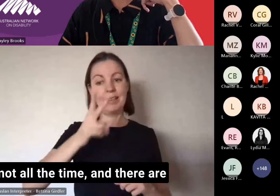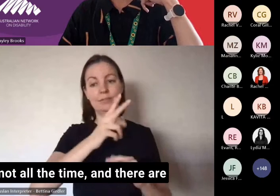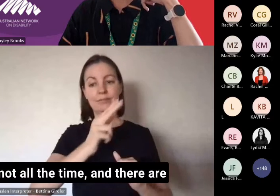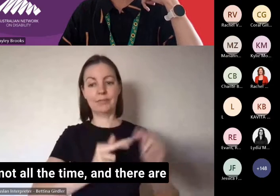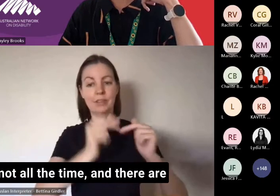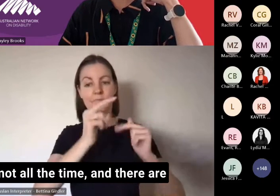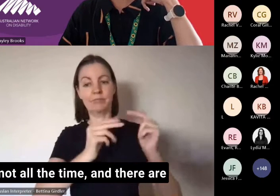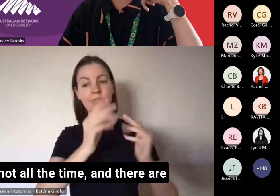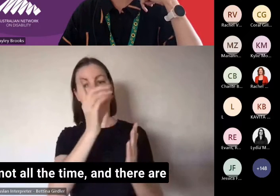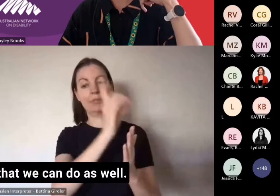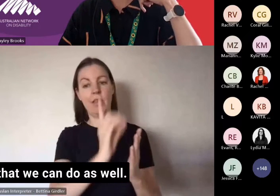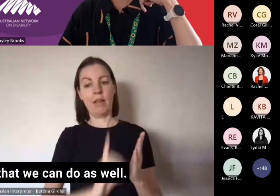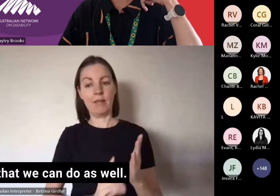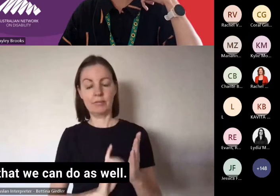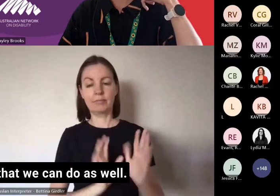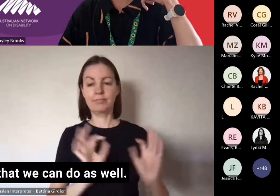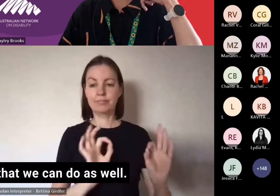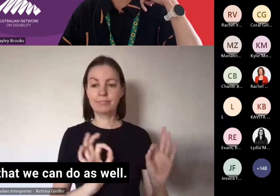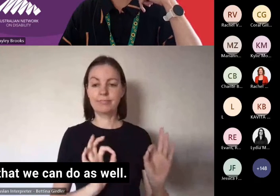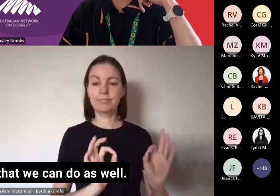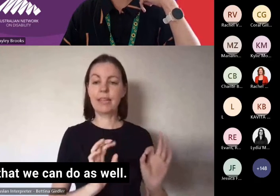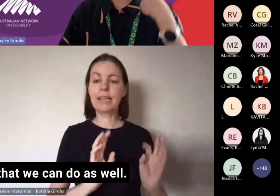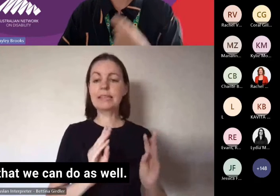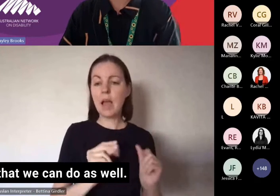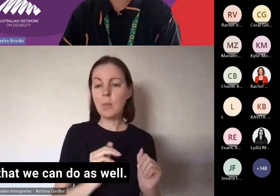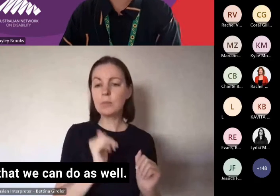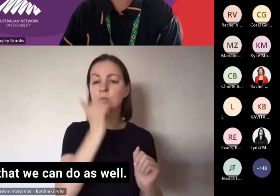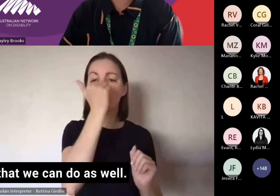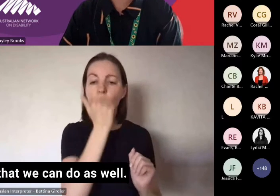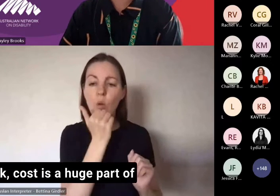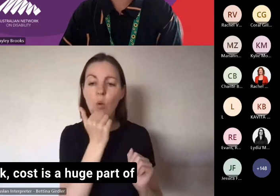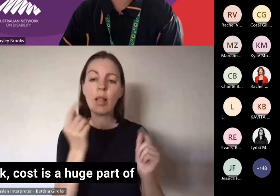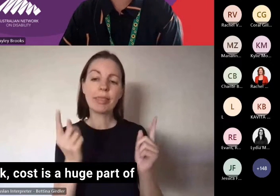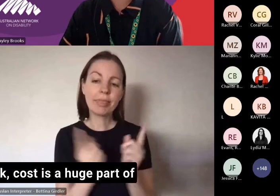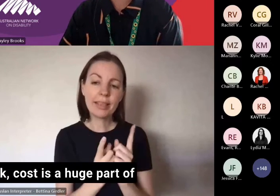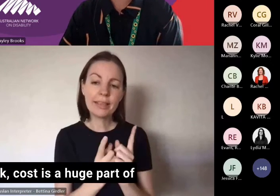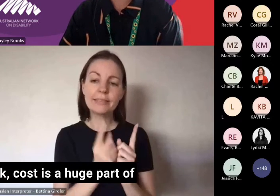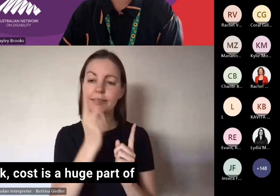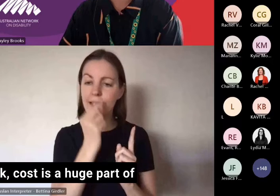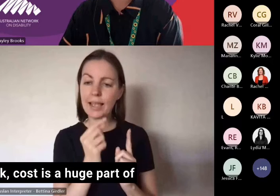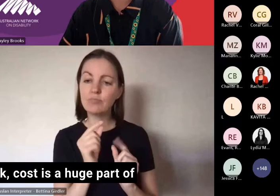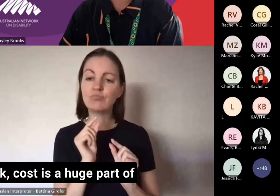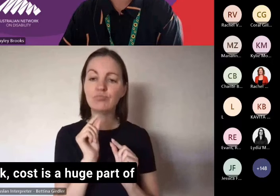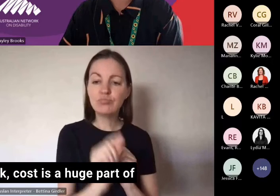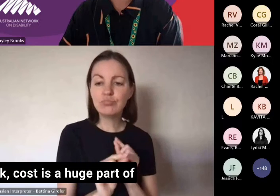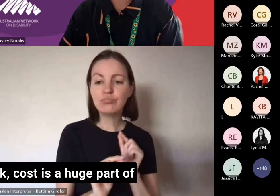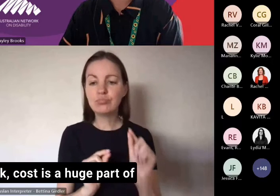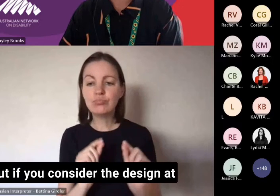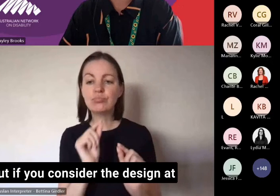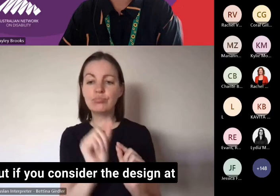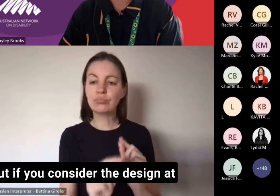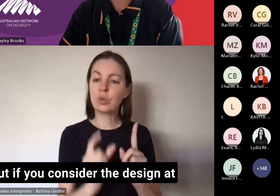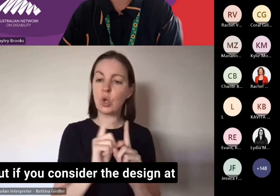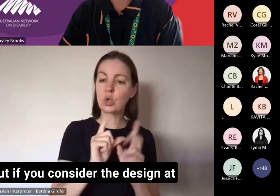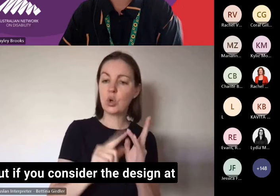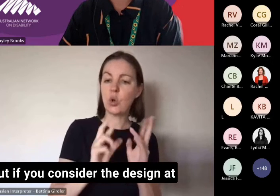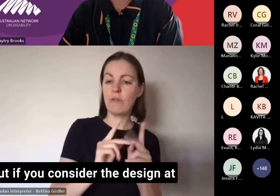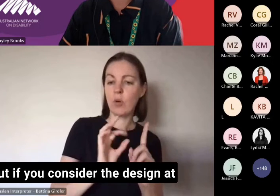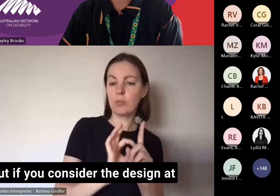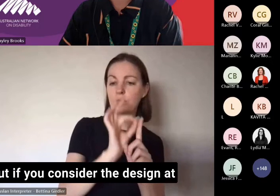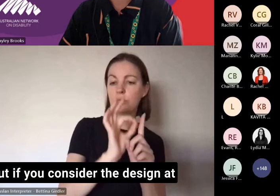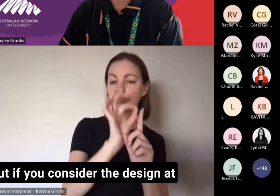So, and there are there are small things that we can do as well. So I guess, look, cost is a huge part of making the change,